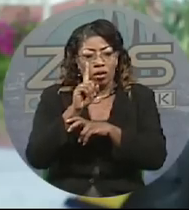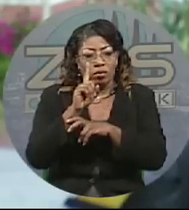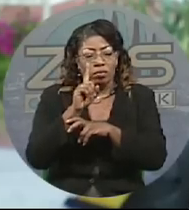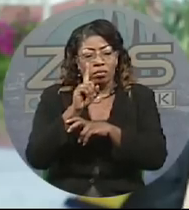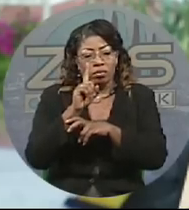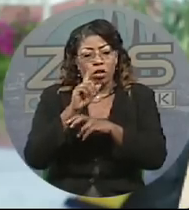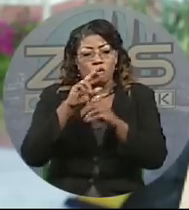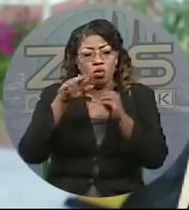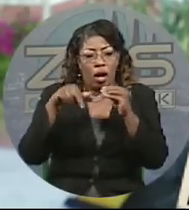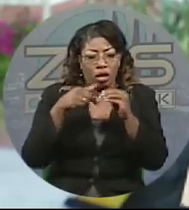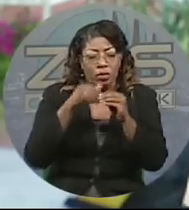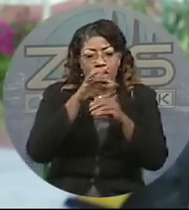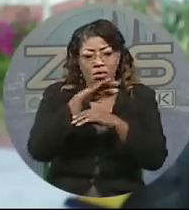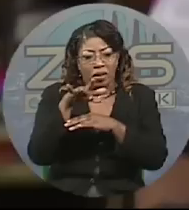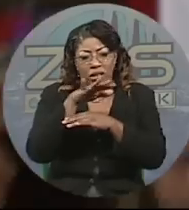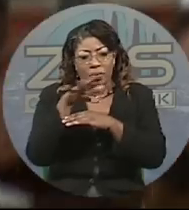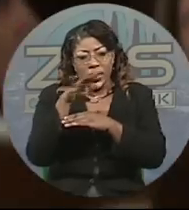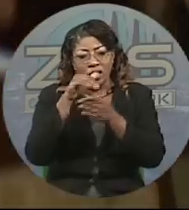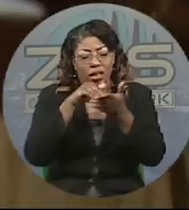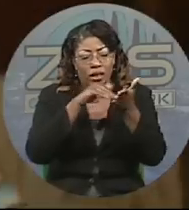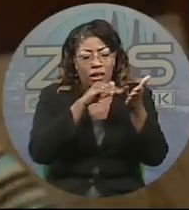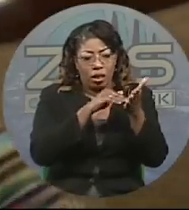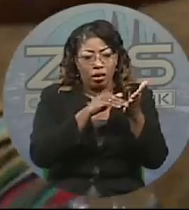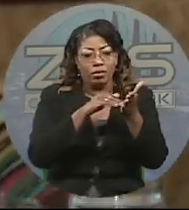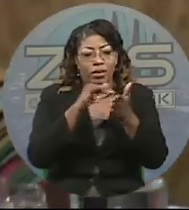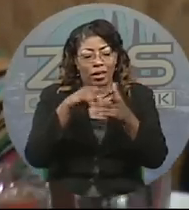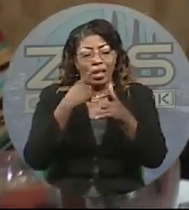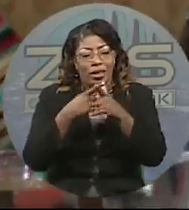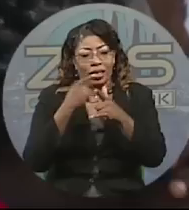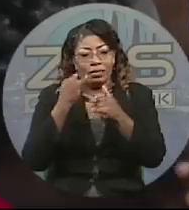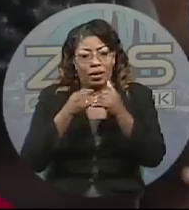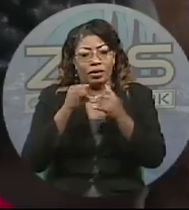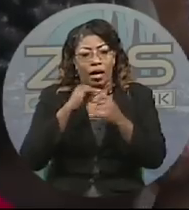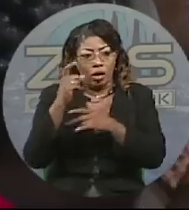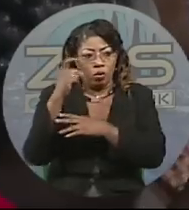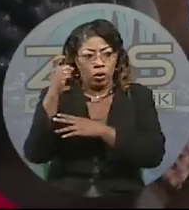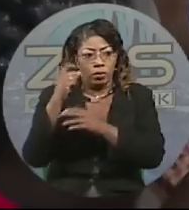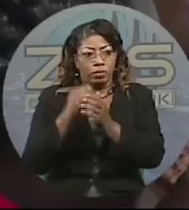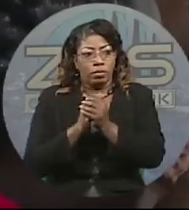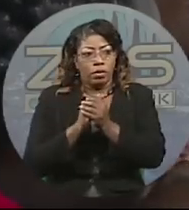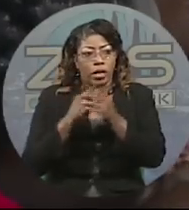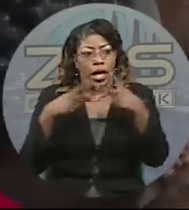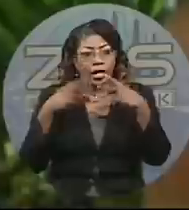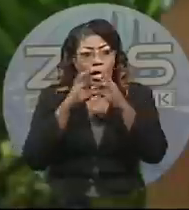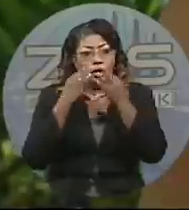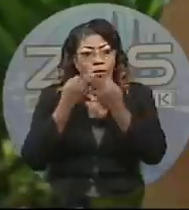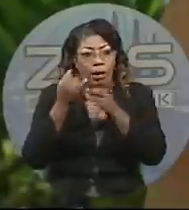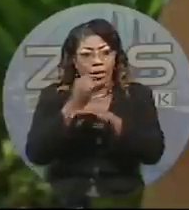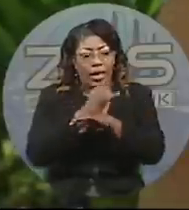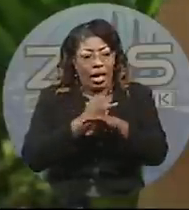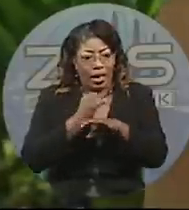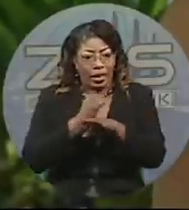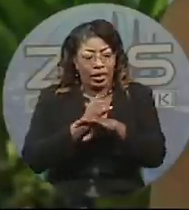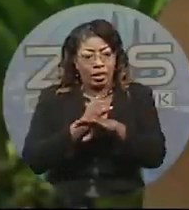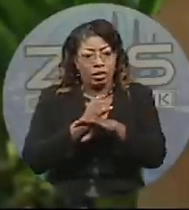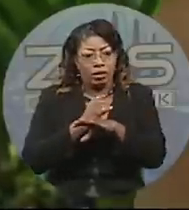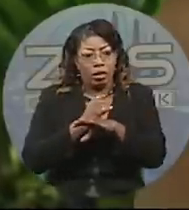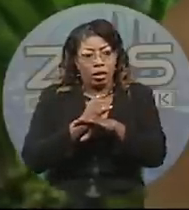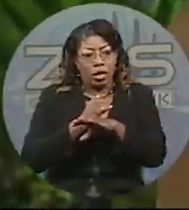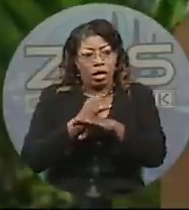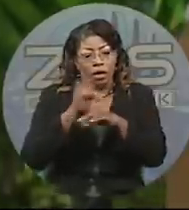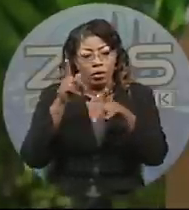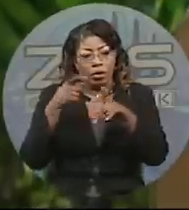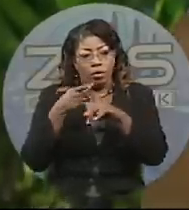and I ultimately won. The Family Islands are well represented as well. Makina Aileen of Tarpon Bay Primary